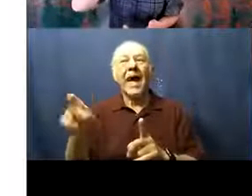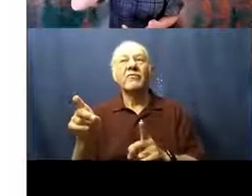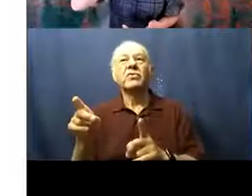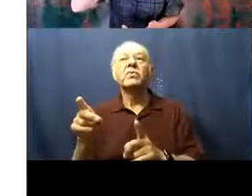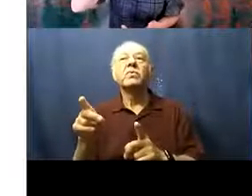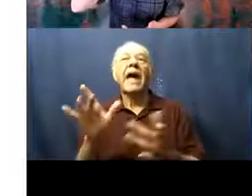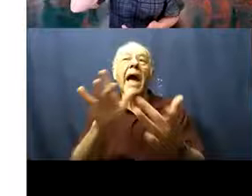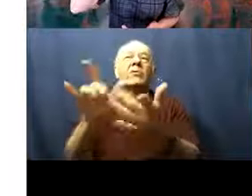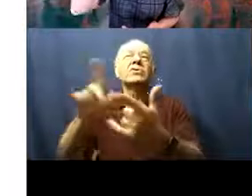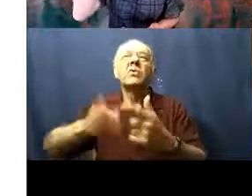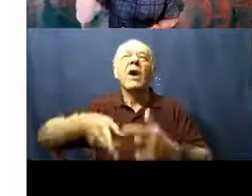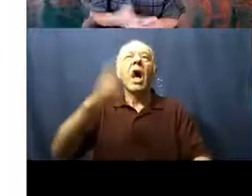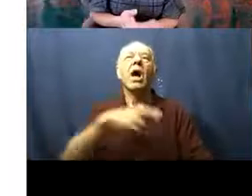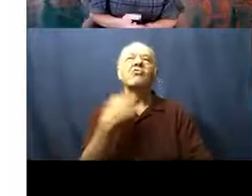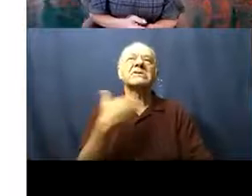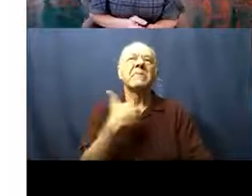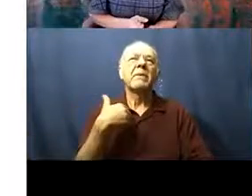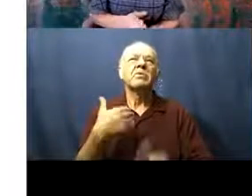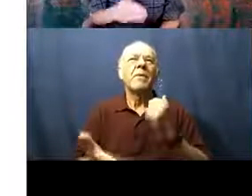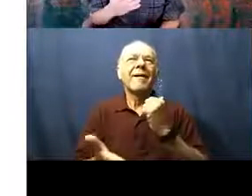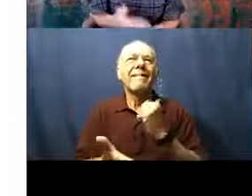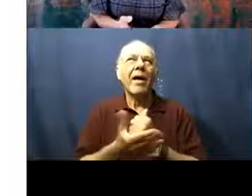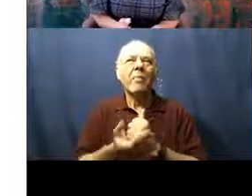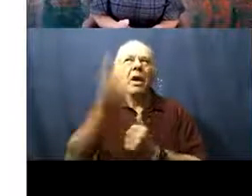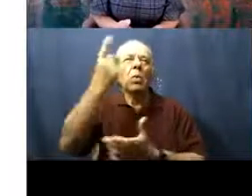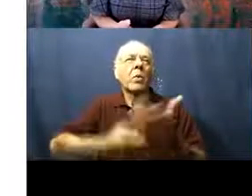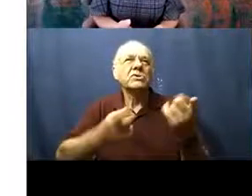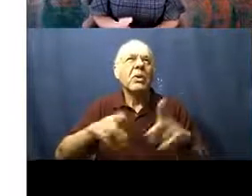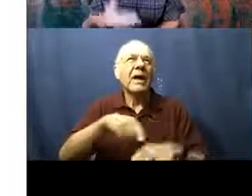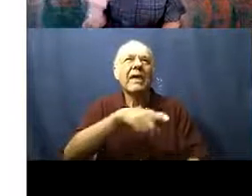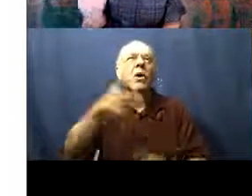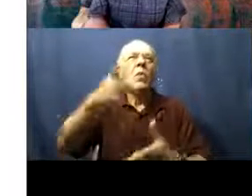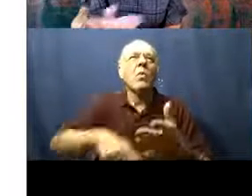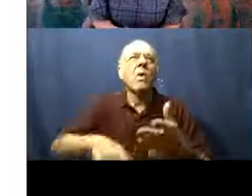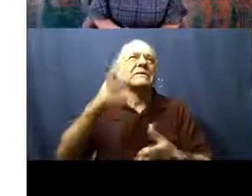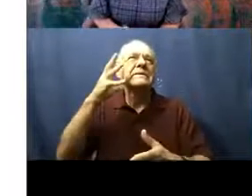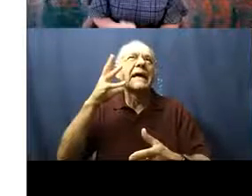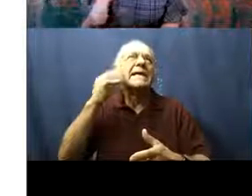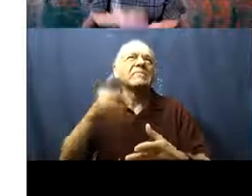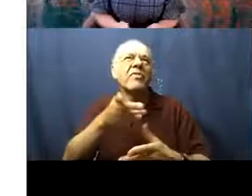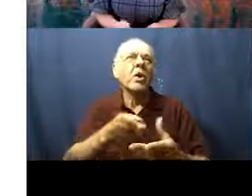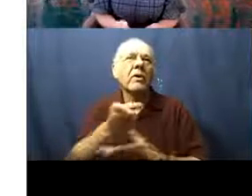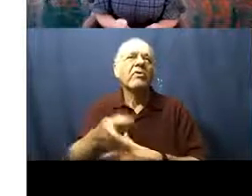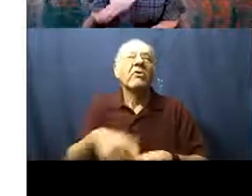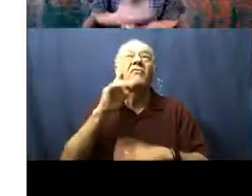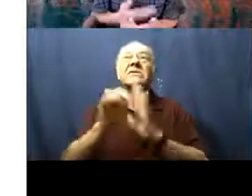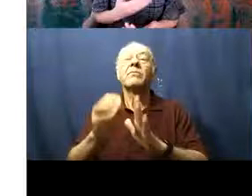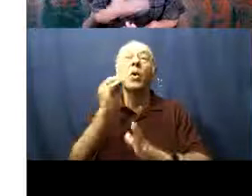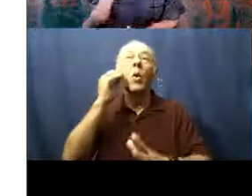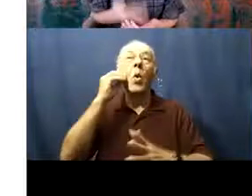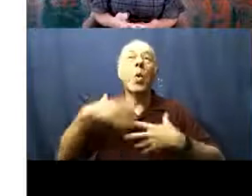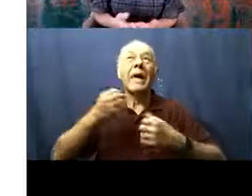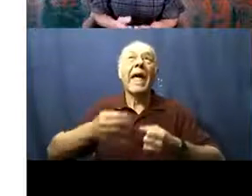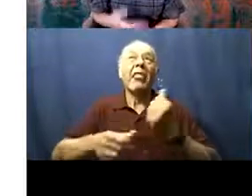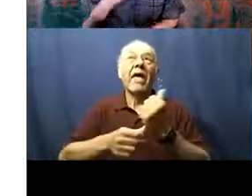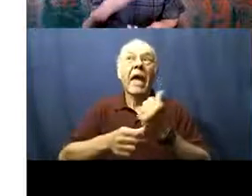members right away to understand what's going on out there. What is the experience they're having? For example, are home health aides getting to